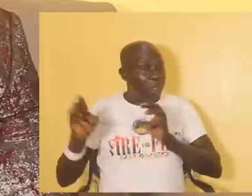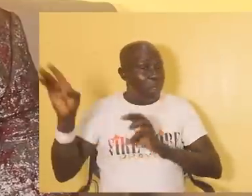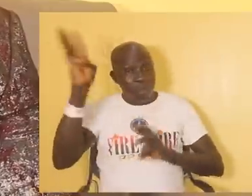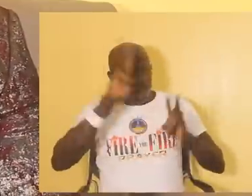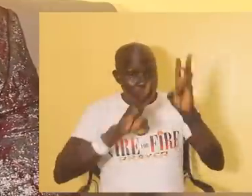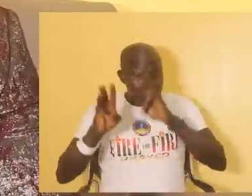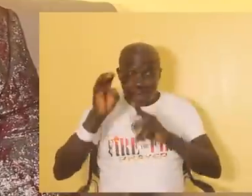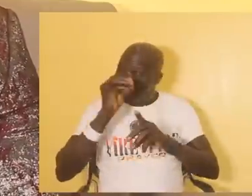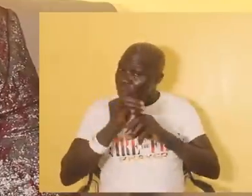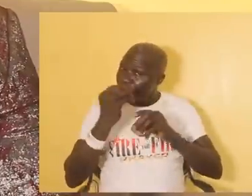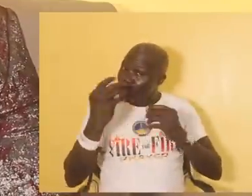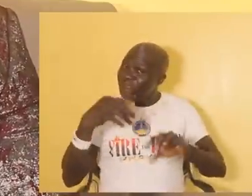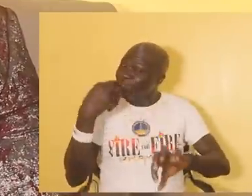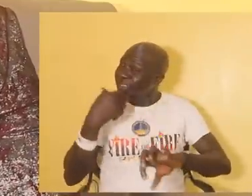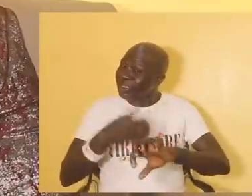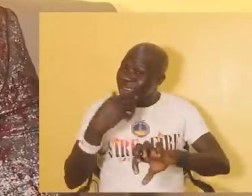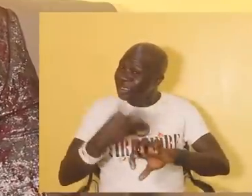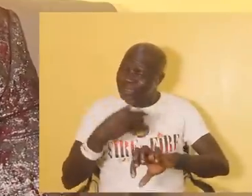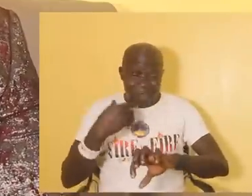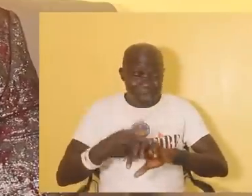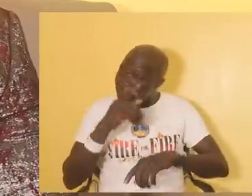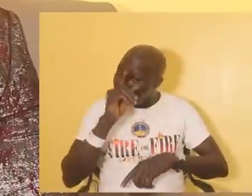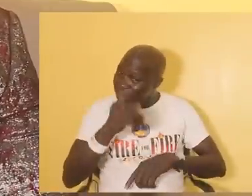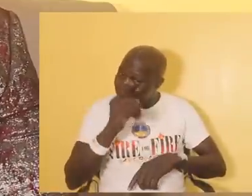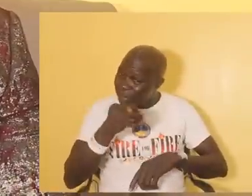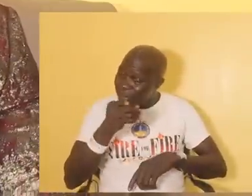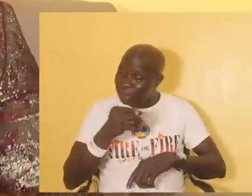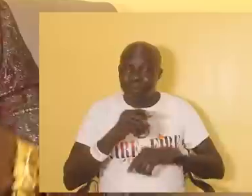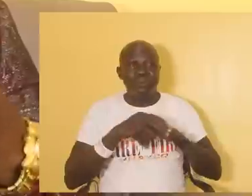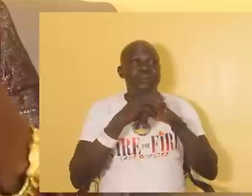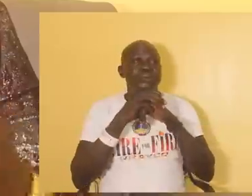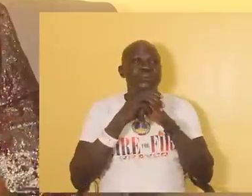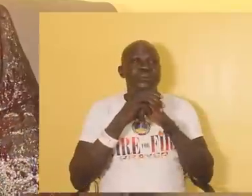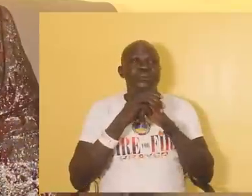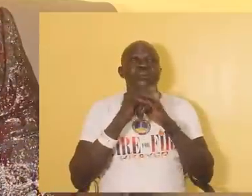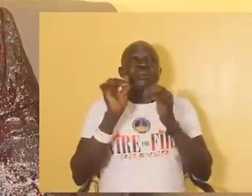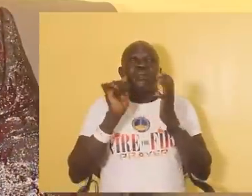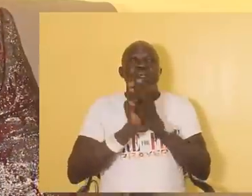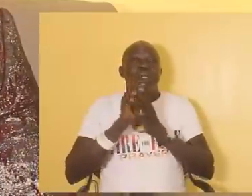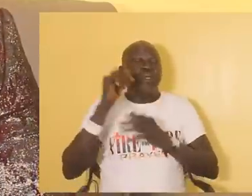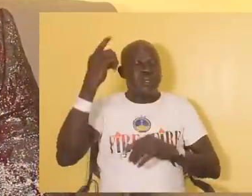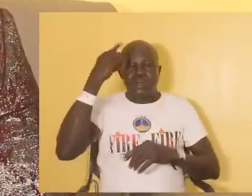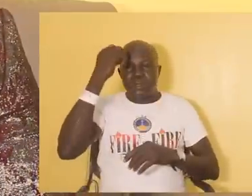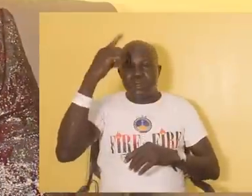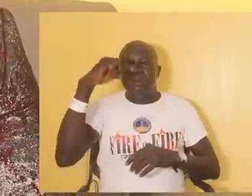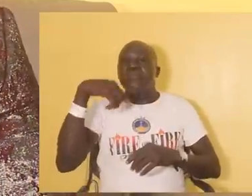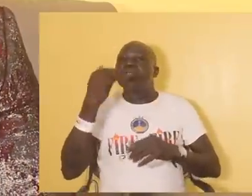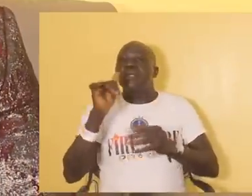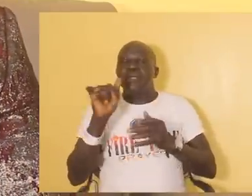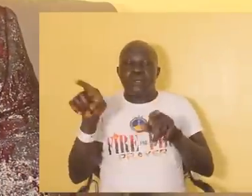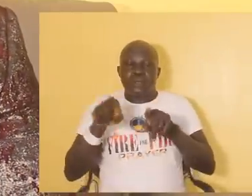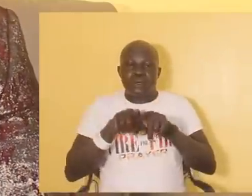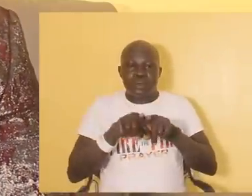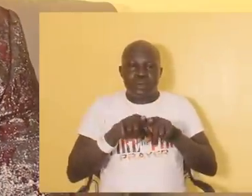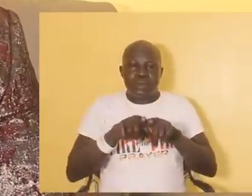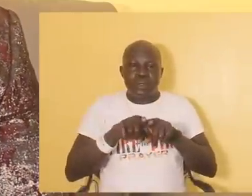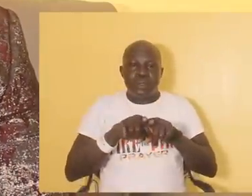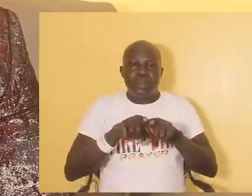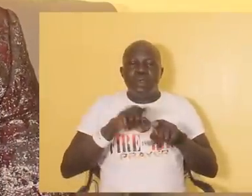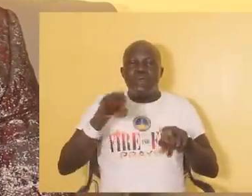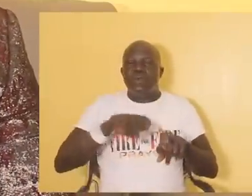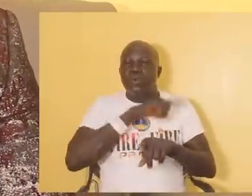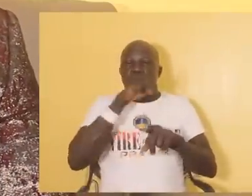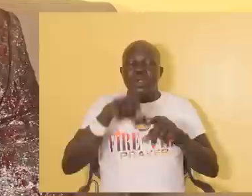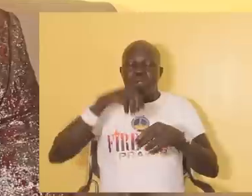o, o tó léwu ni. Aláìlú sọ bẹ́ẹ̀. Is your dream that says so? Nígbà tí èèyàn bá